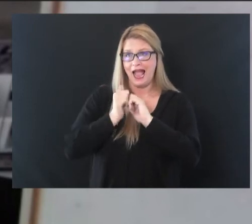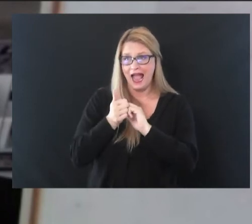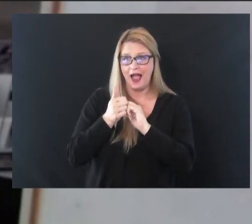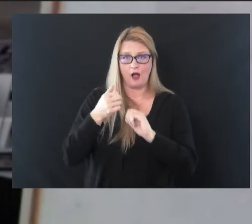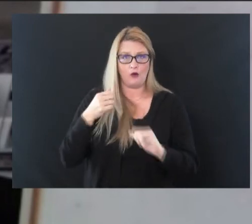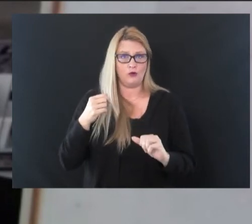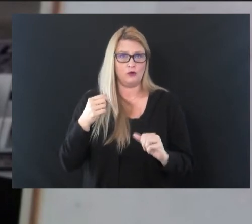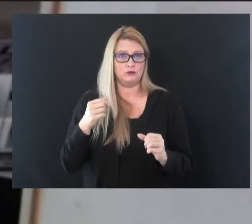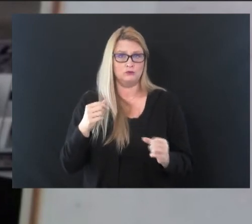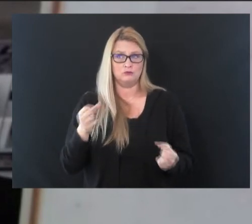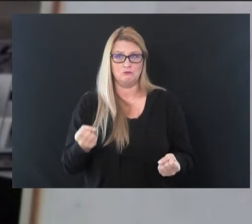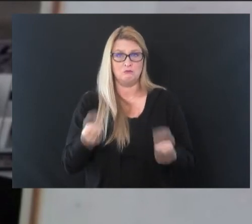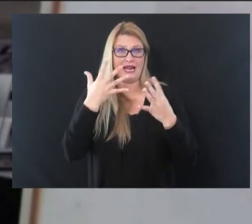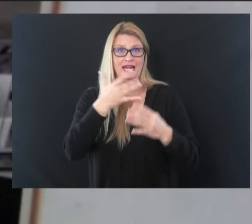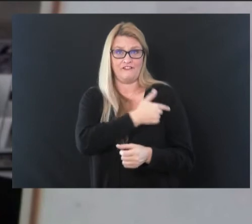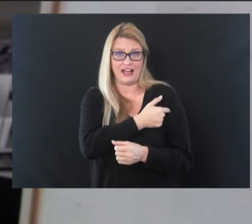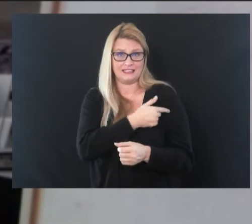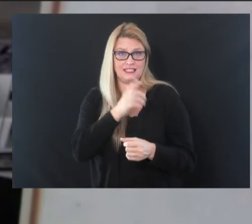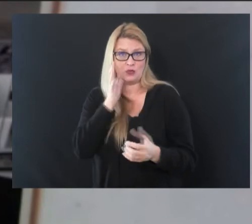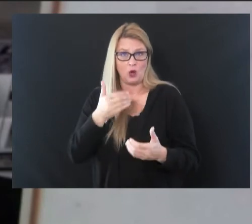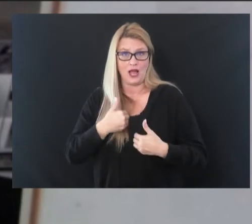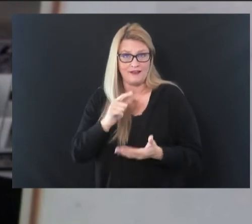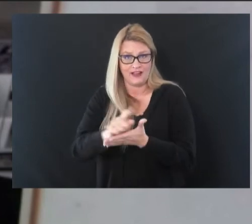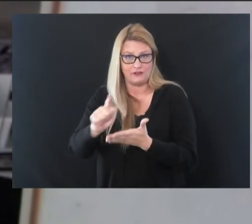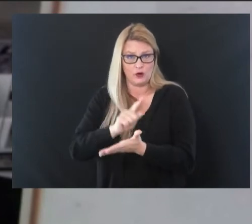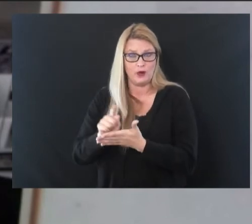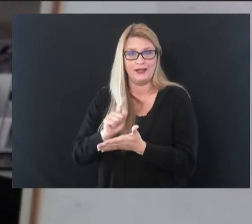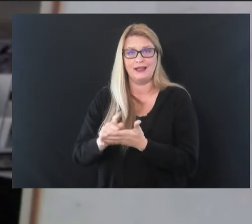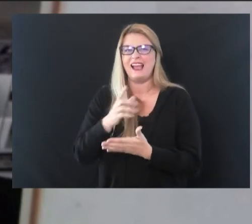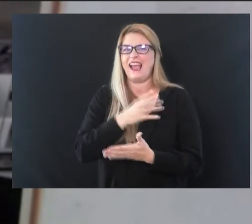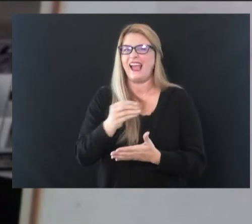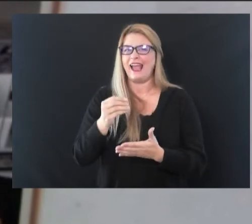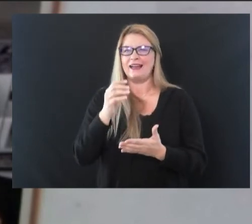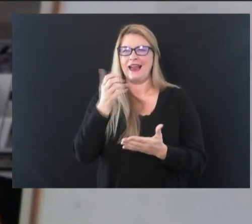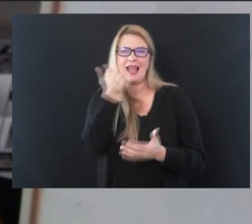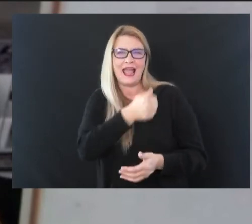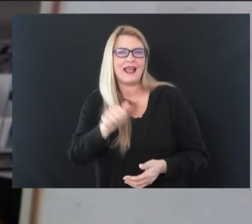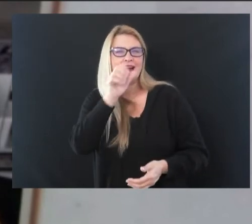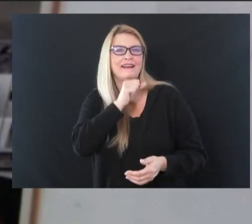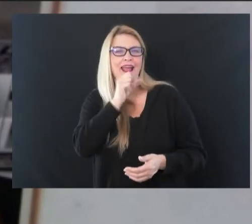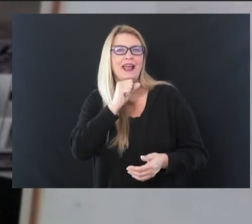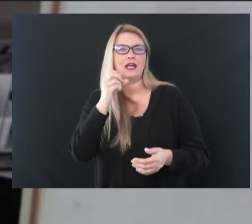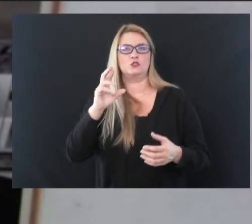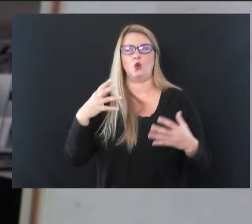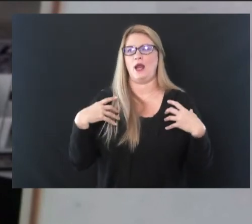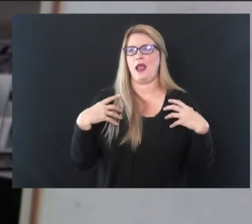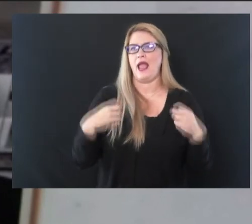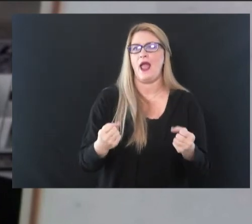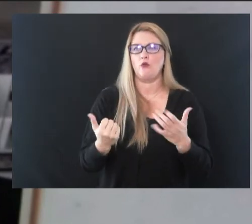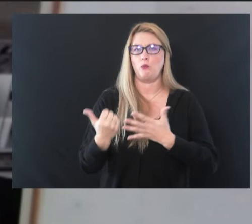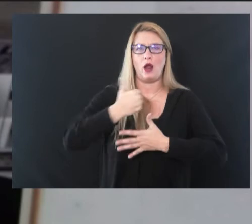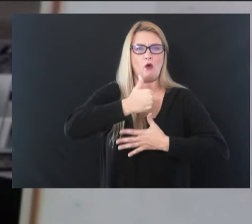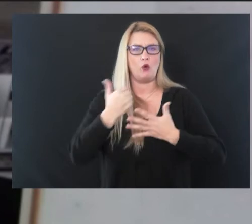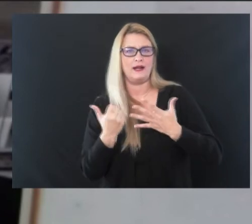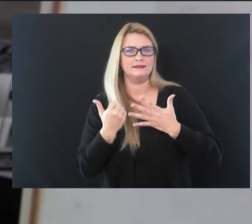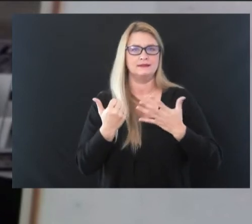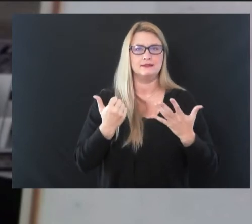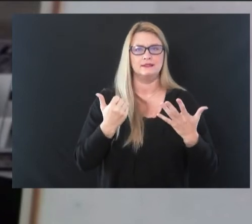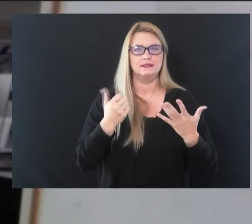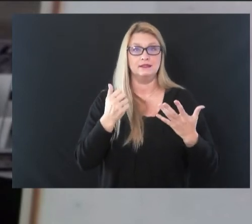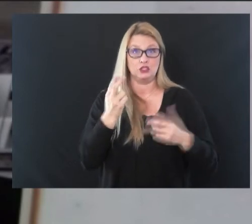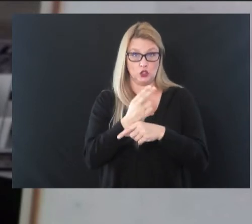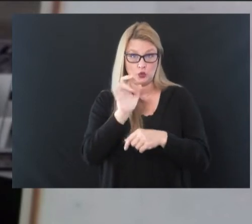locations will have on a weekly basis? And are there any sort of, age or health prioritizations for the folks that can utilize that